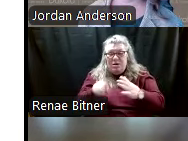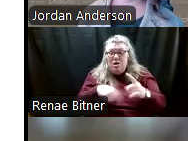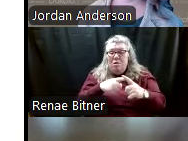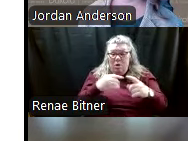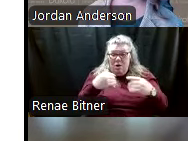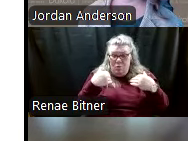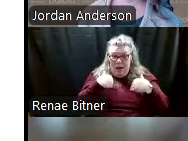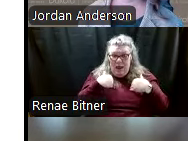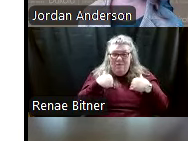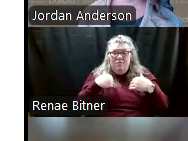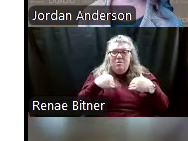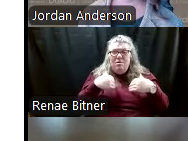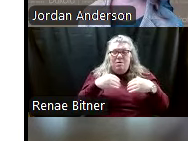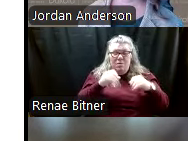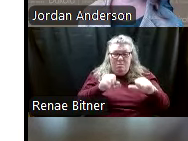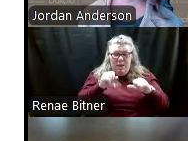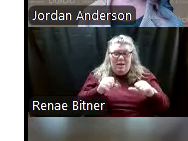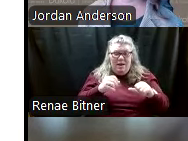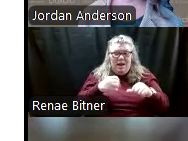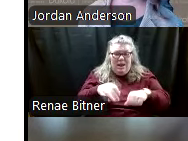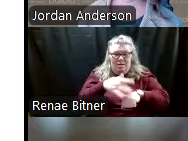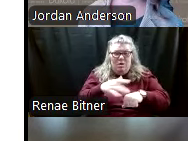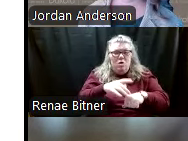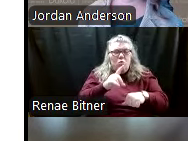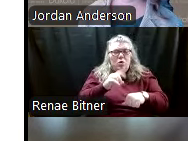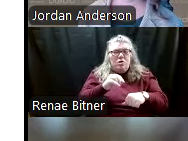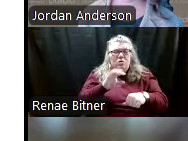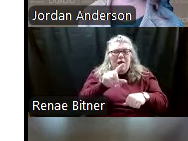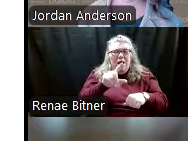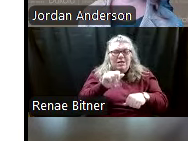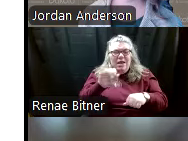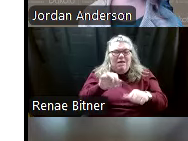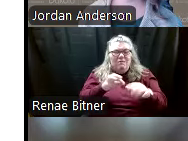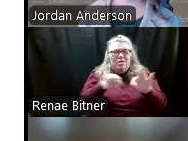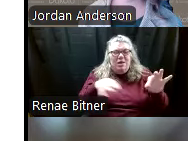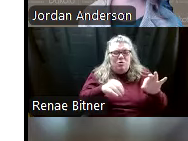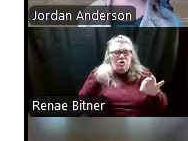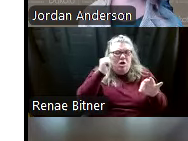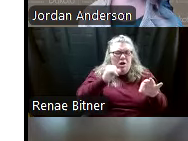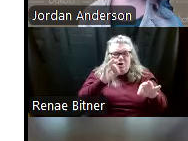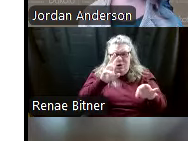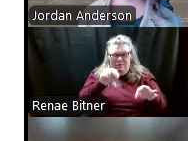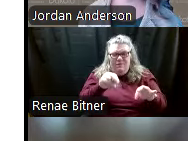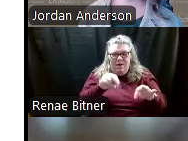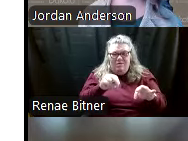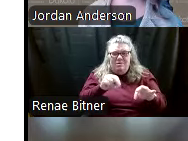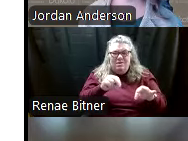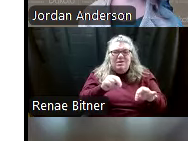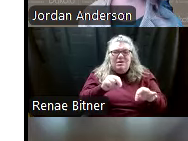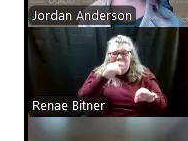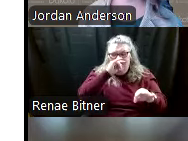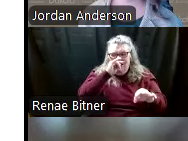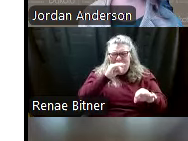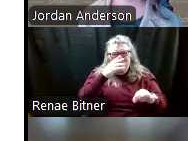done a language and auditory fun therapy group, which was kiddos 18 months to 3 years old, which is super fun to bring them together because